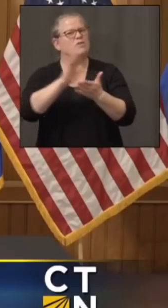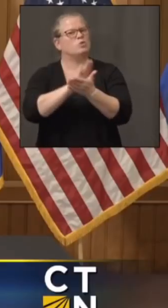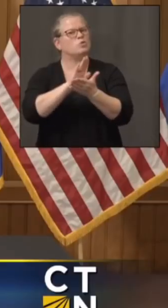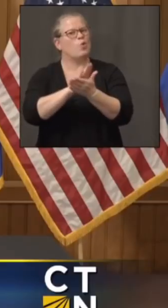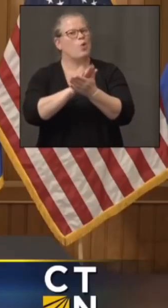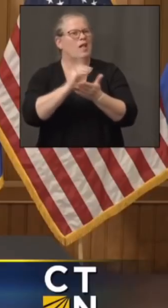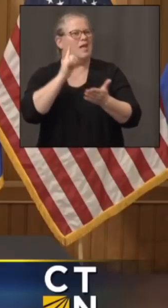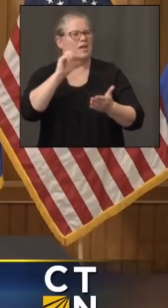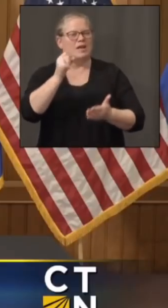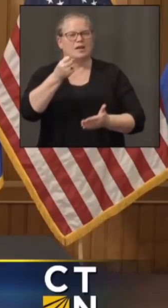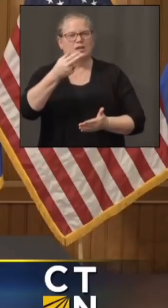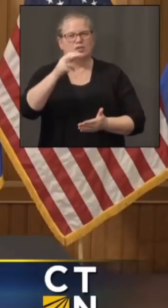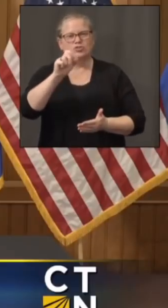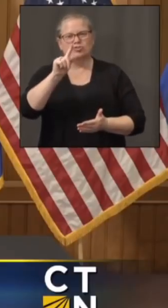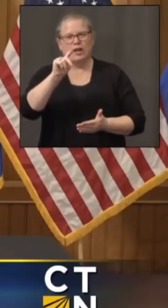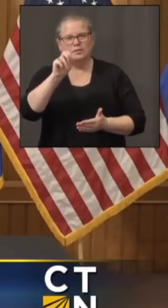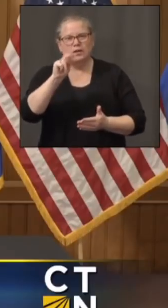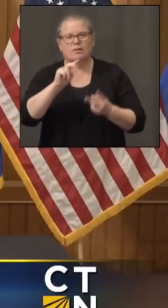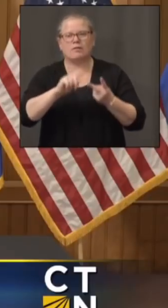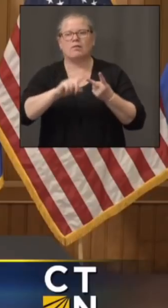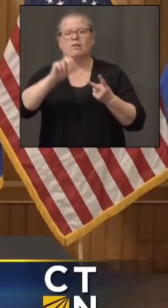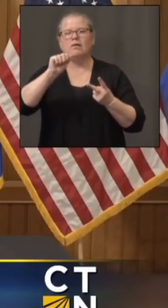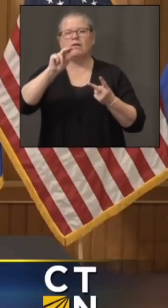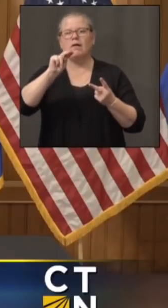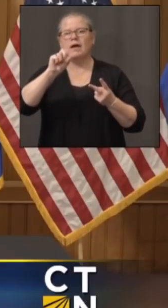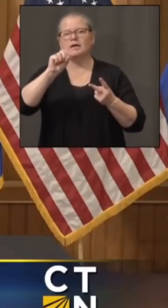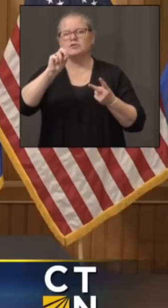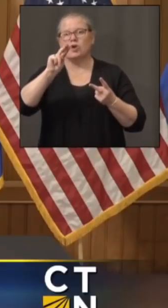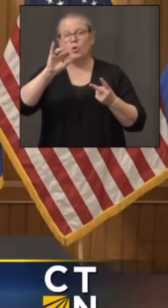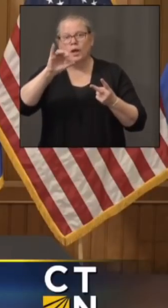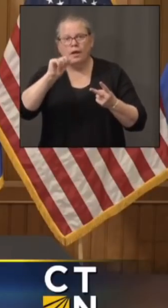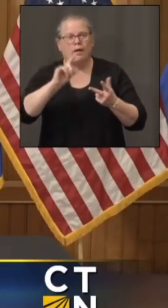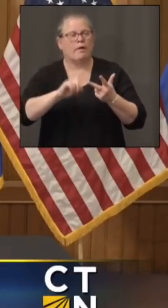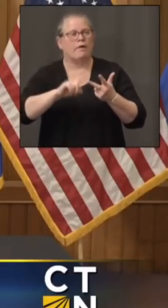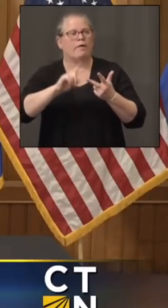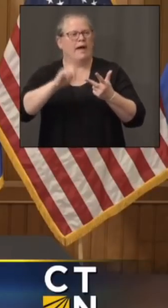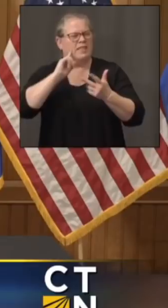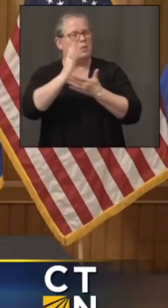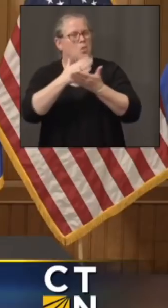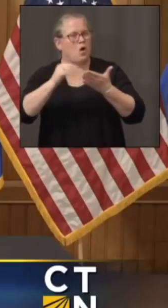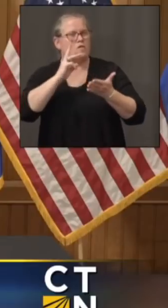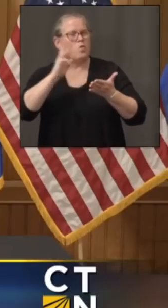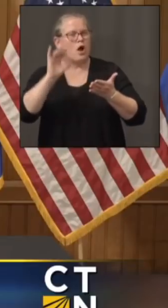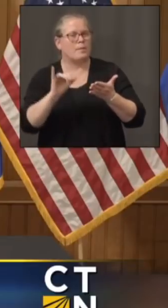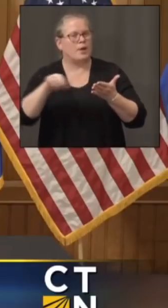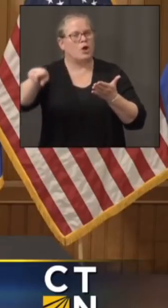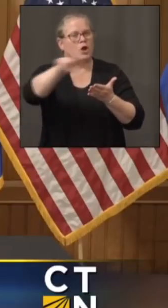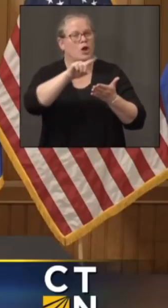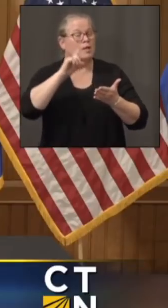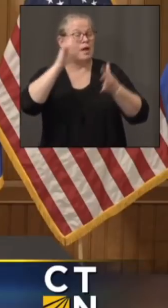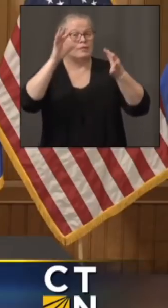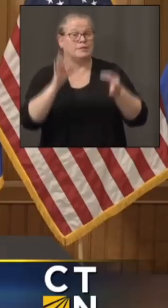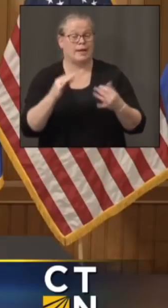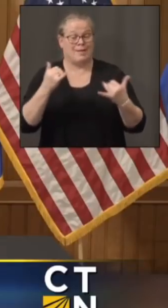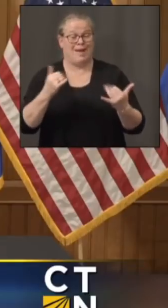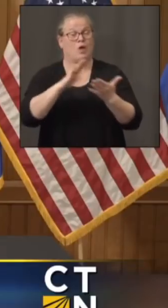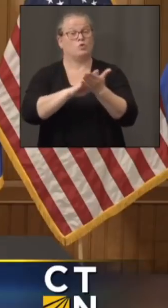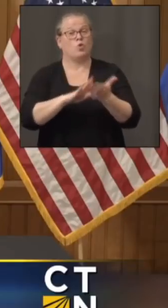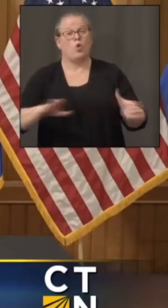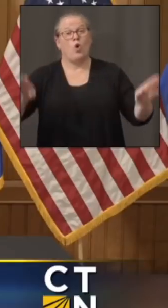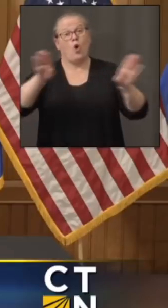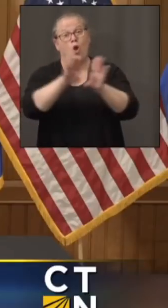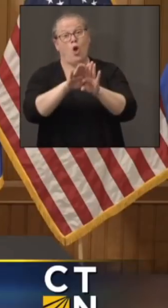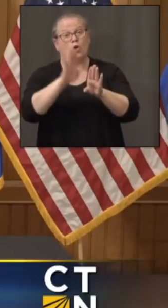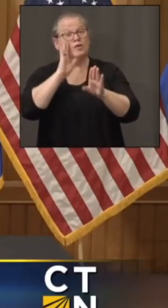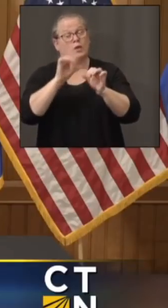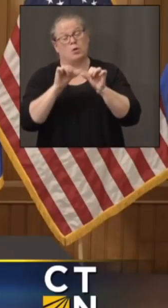School District, have announced that schools will be closed into January, into mid-January. I just wonder what your response is to